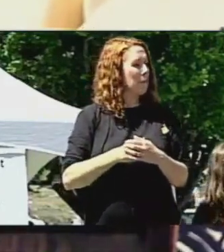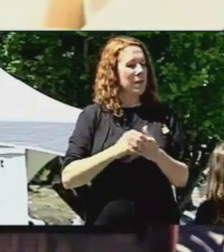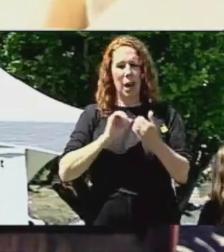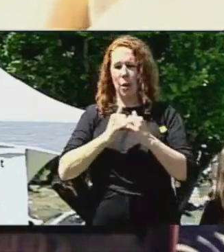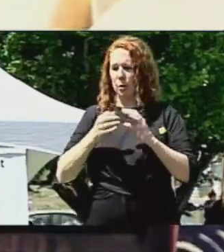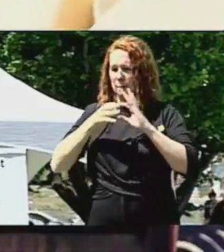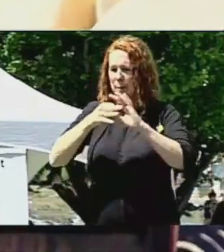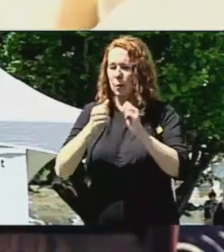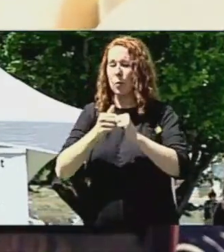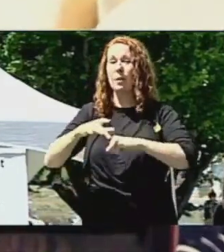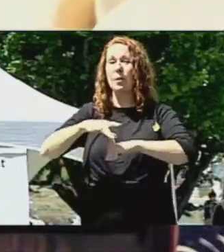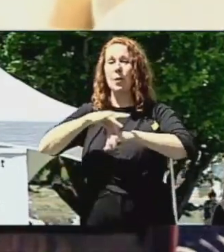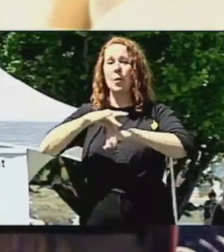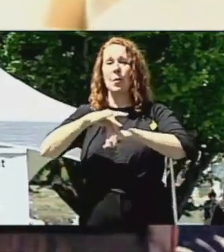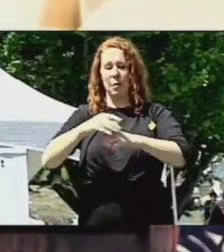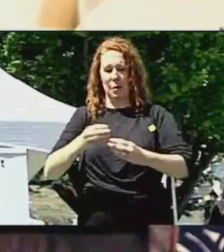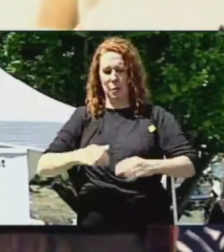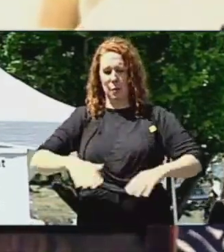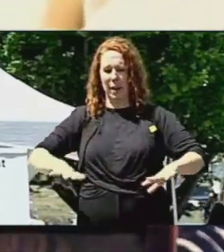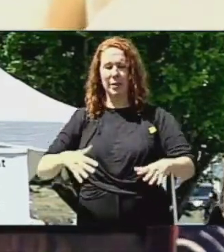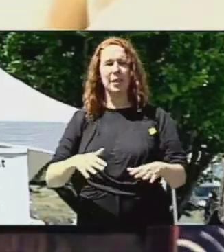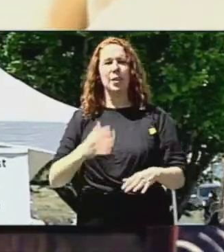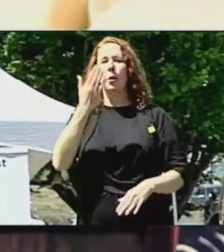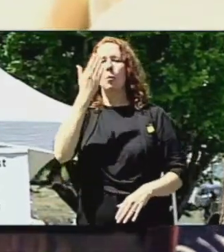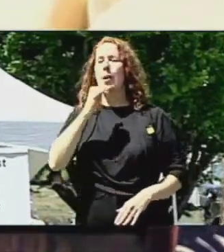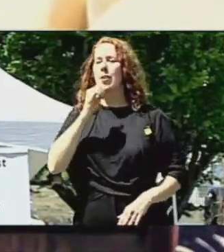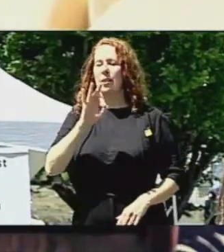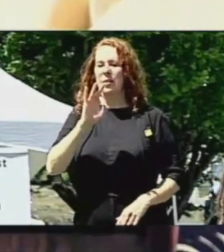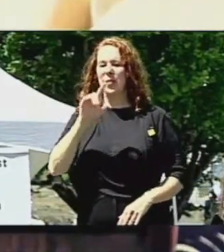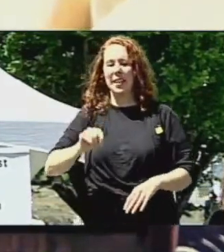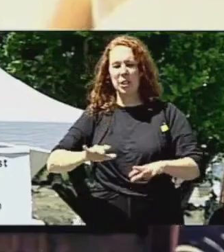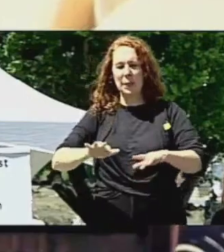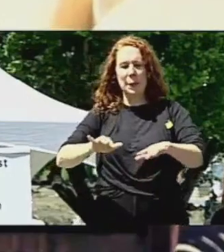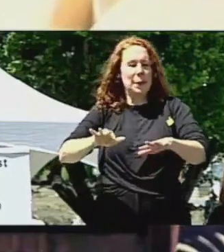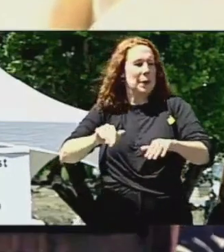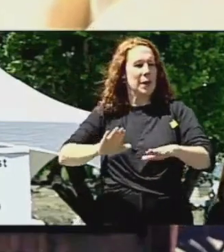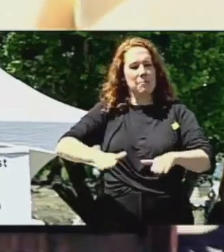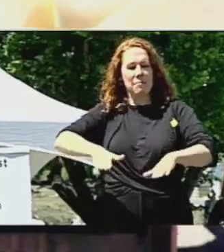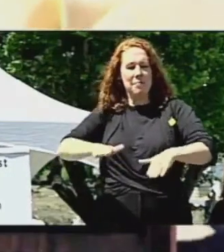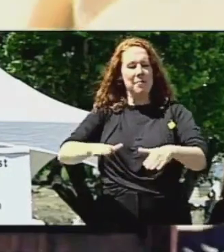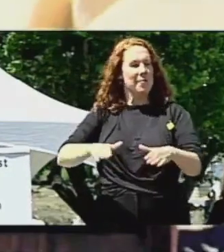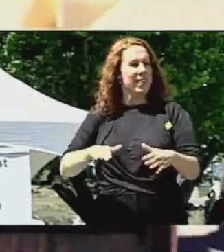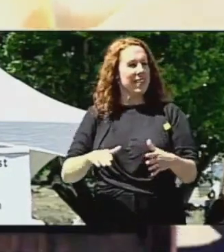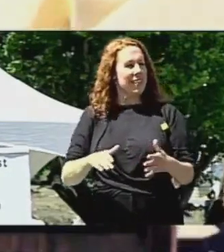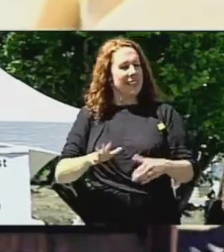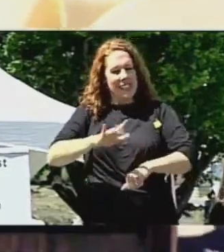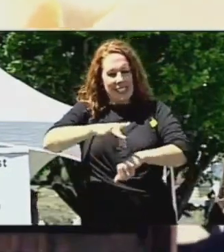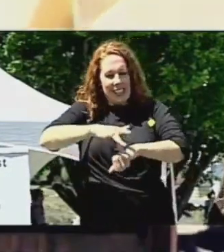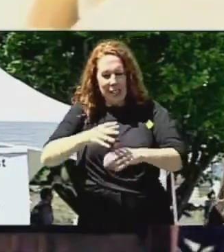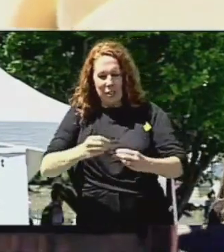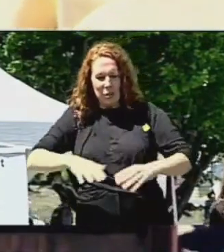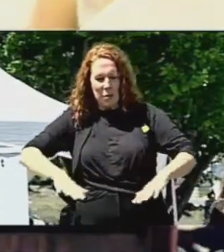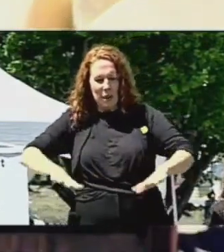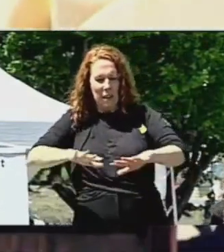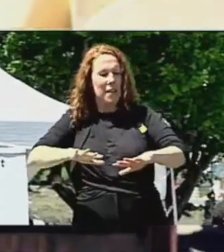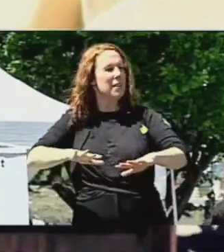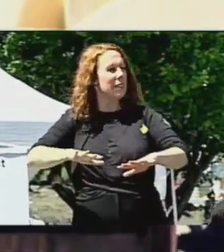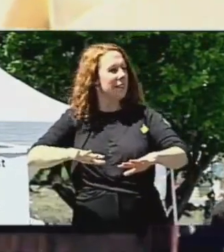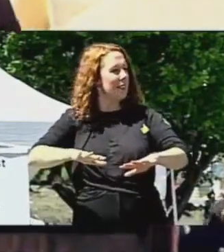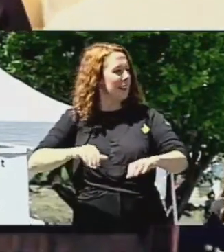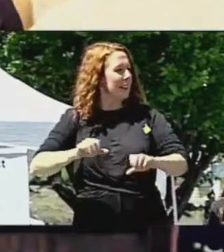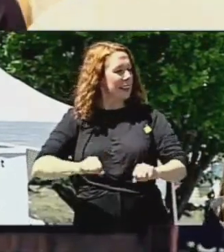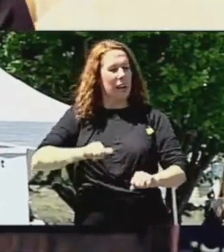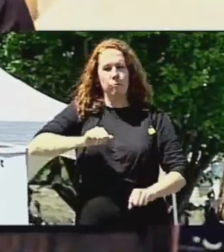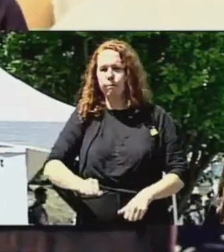earth or the ground, to just kind of like wiggle your feet or wiggle your point of contact. You can